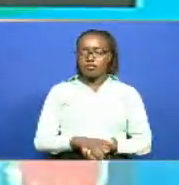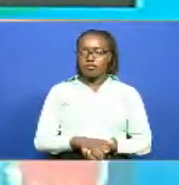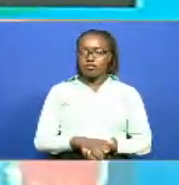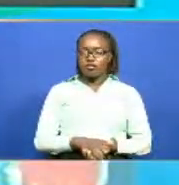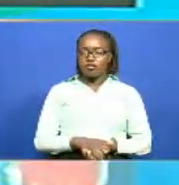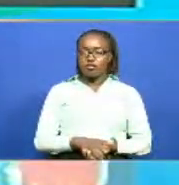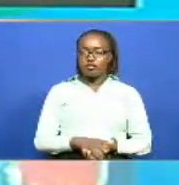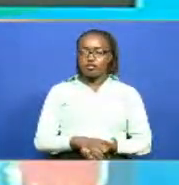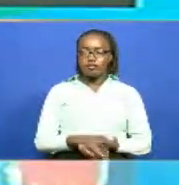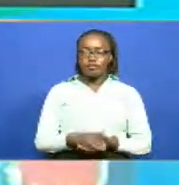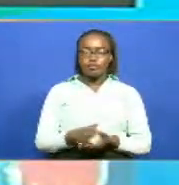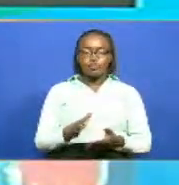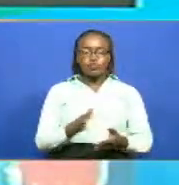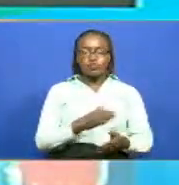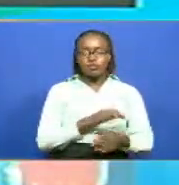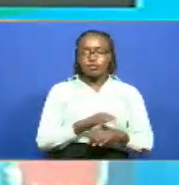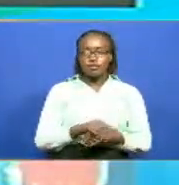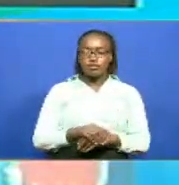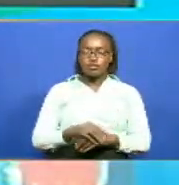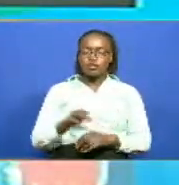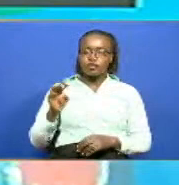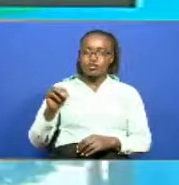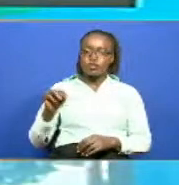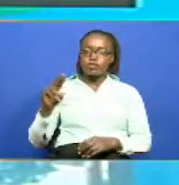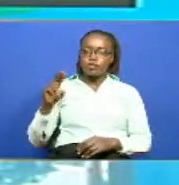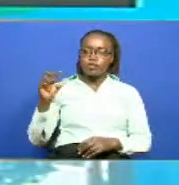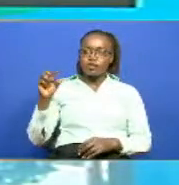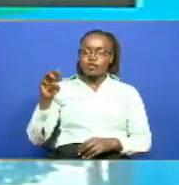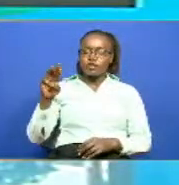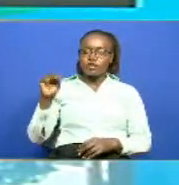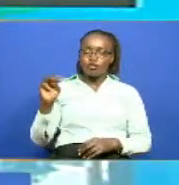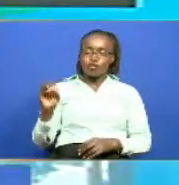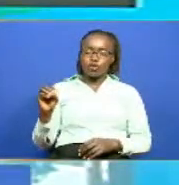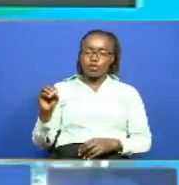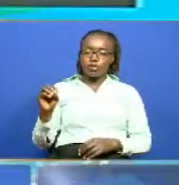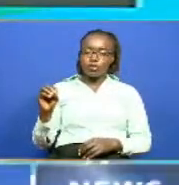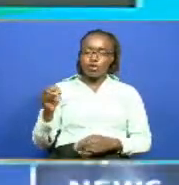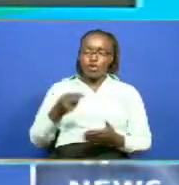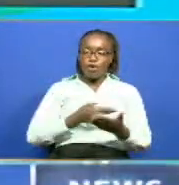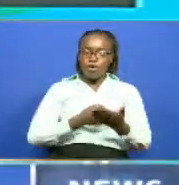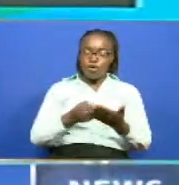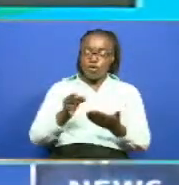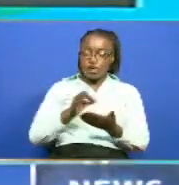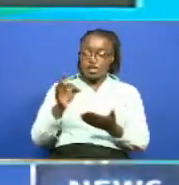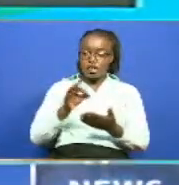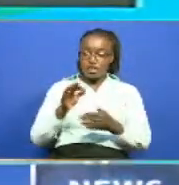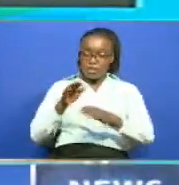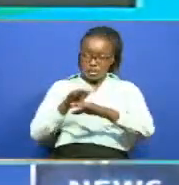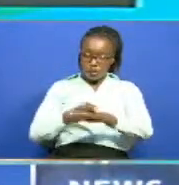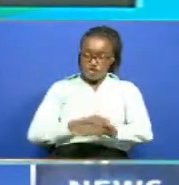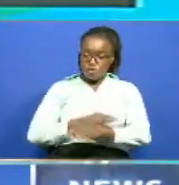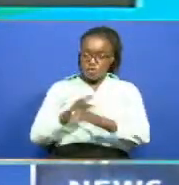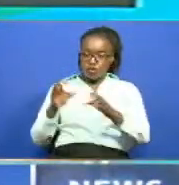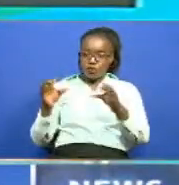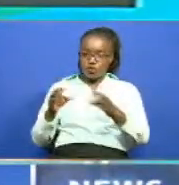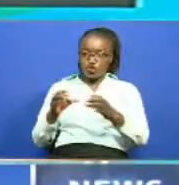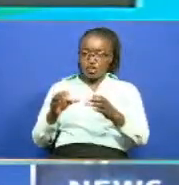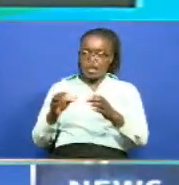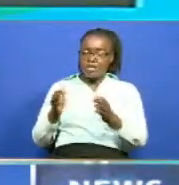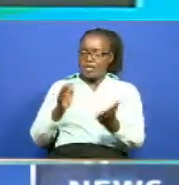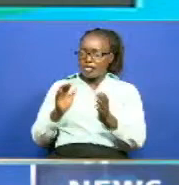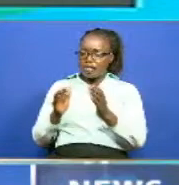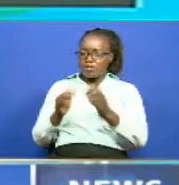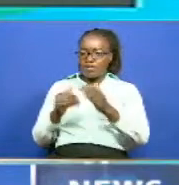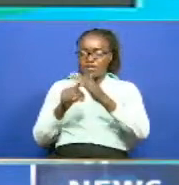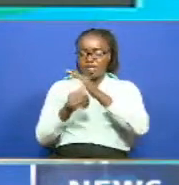Now to magical scenes. Mugumo is a sacred tree among the Agikuyu community. The Agikuyu would conduct prayers under the Mugumo tree. Tonight